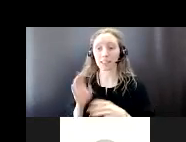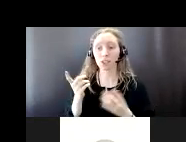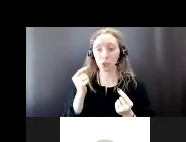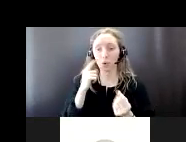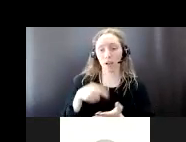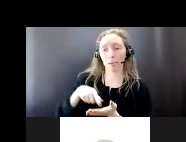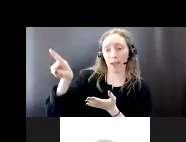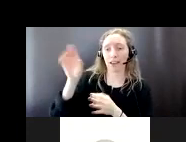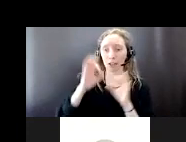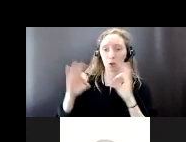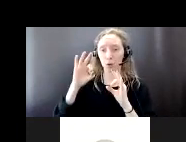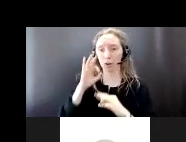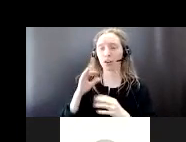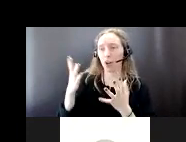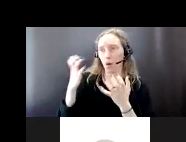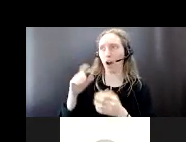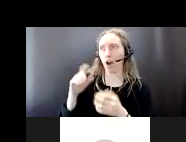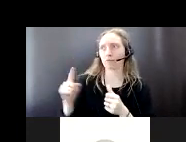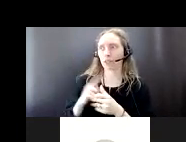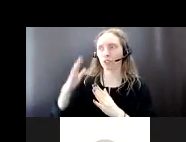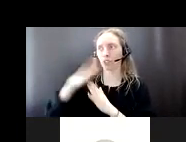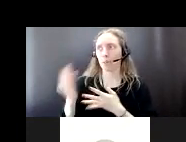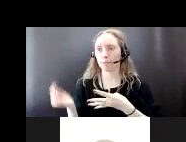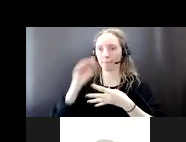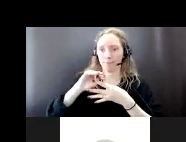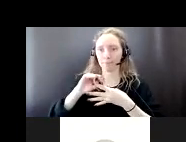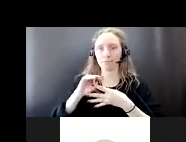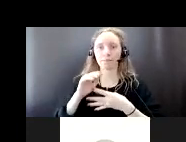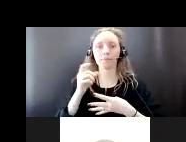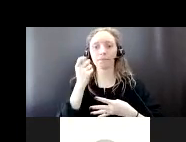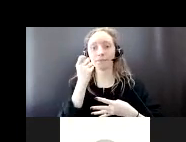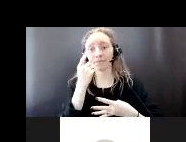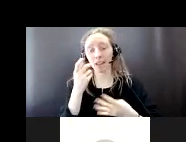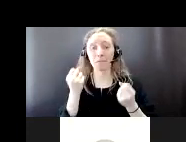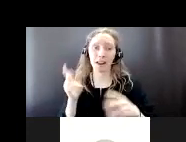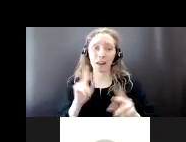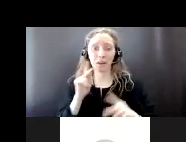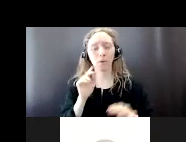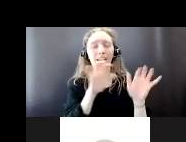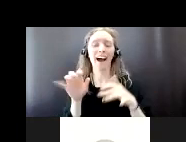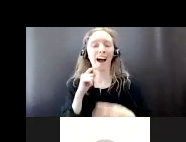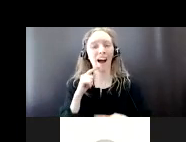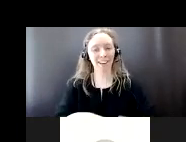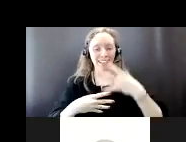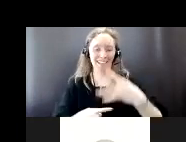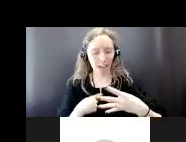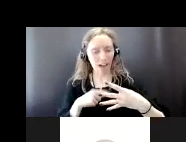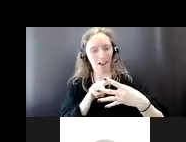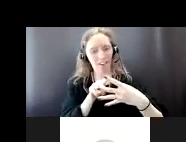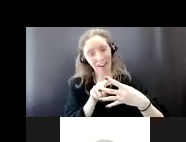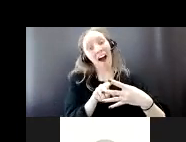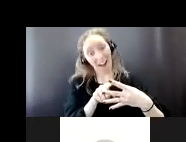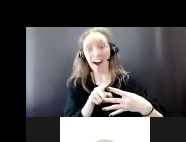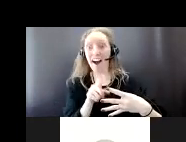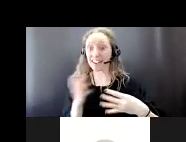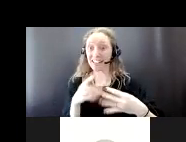first result that comes up, and they end up going on a fraudulent website. They call a phone number, and that's how a lot of